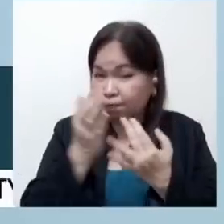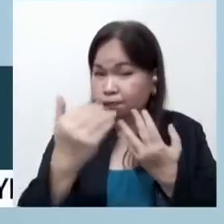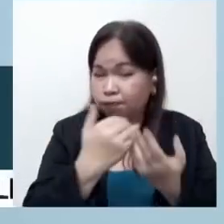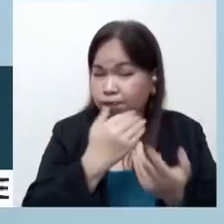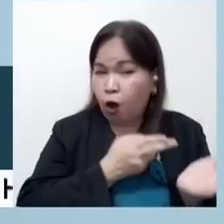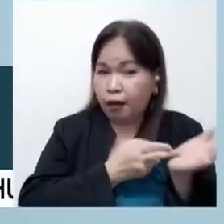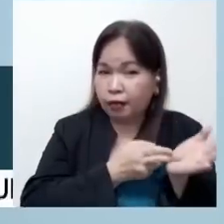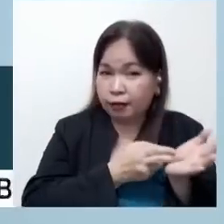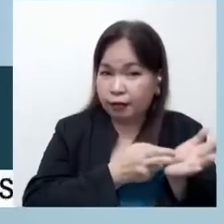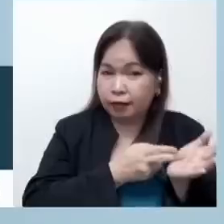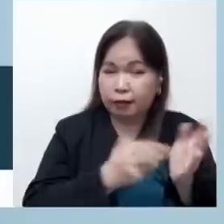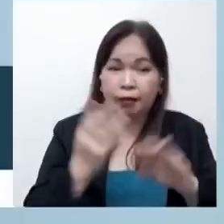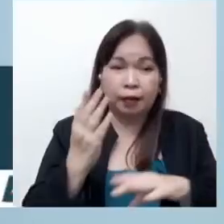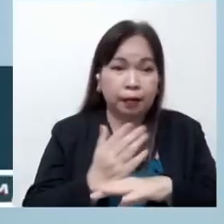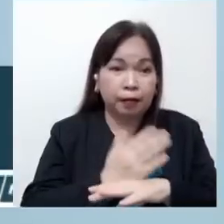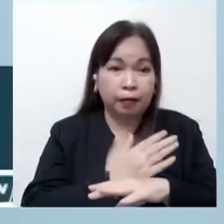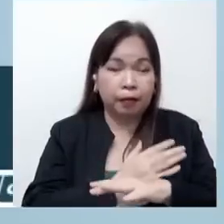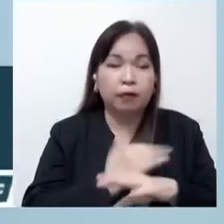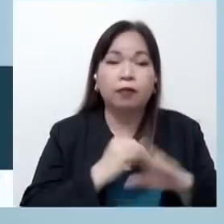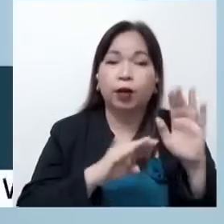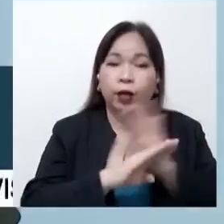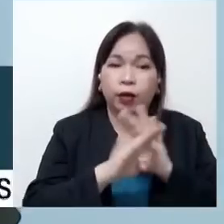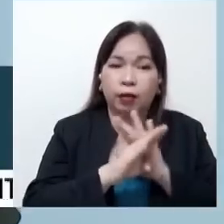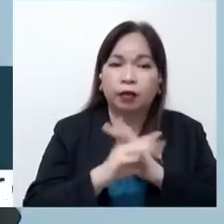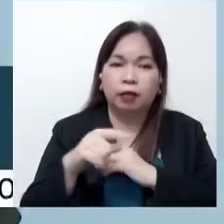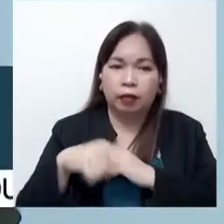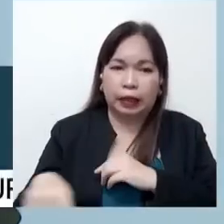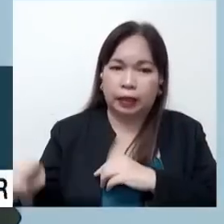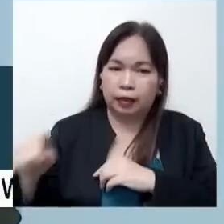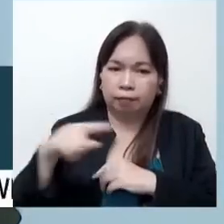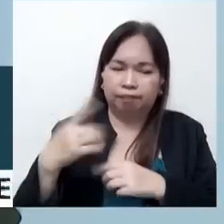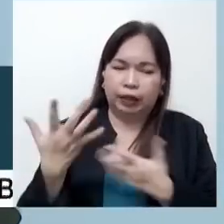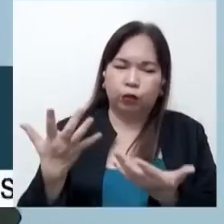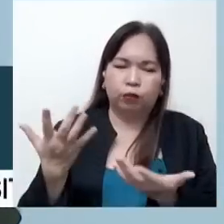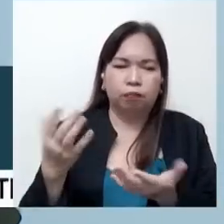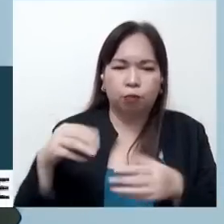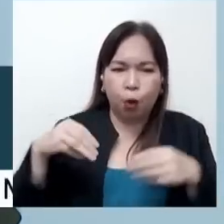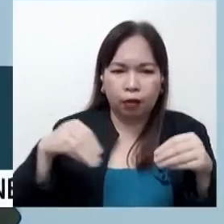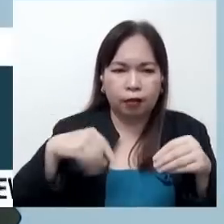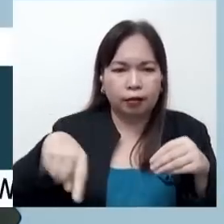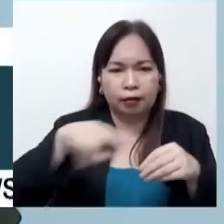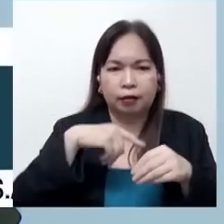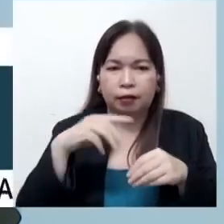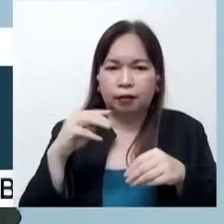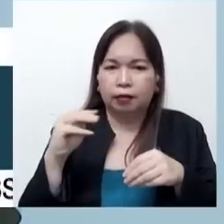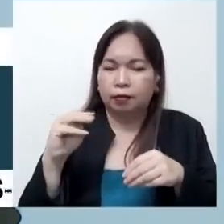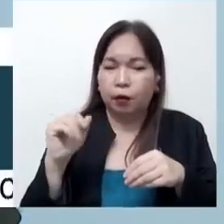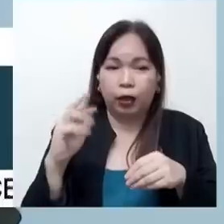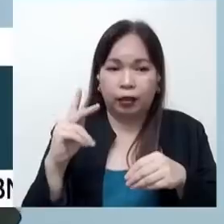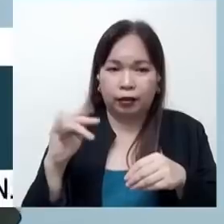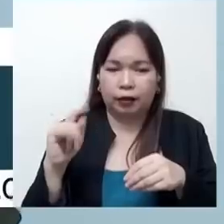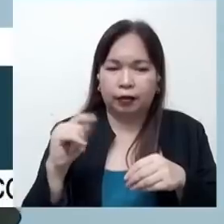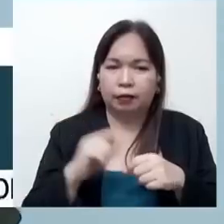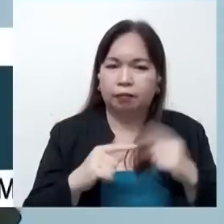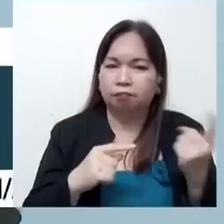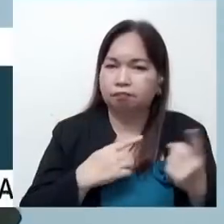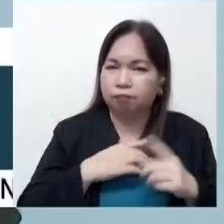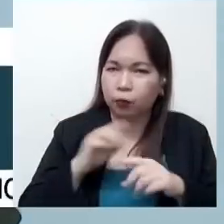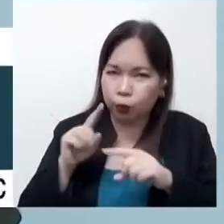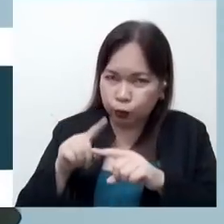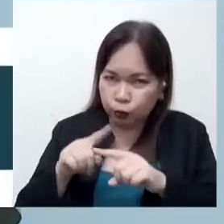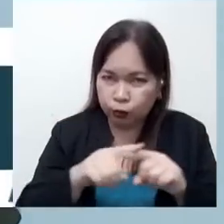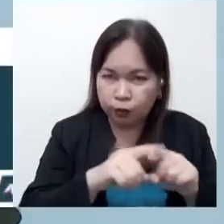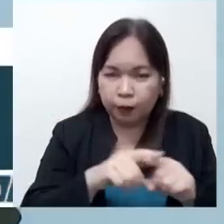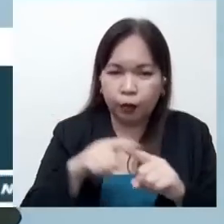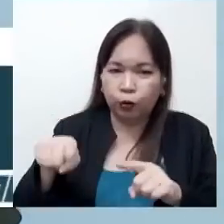and development of the capital markets. We are counting on you to be a strong engine in